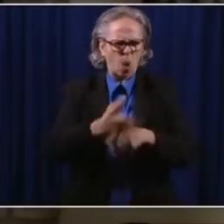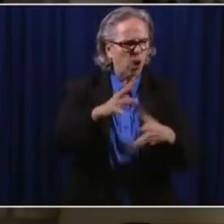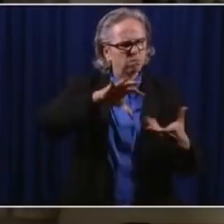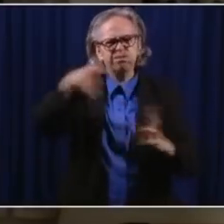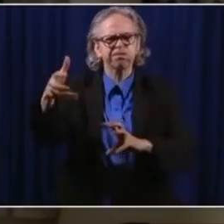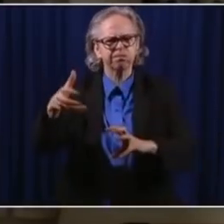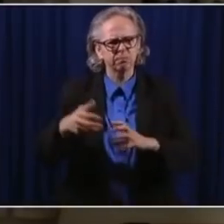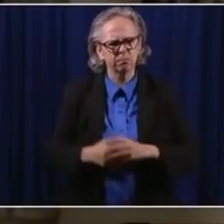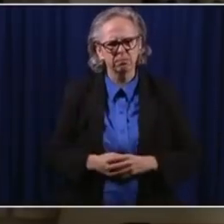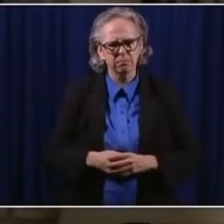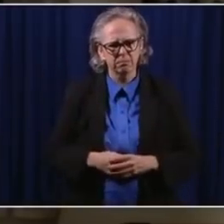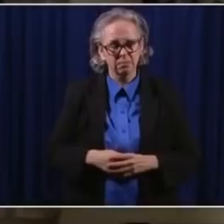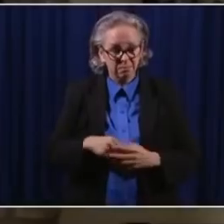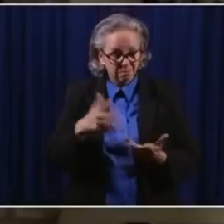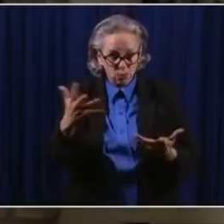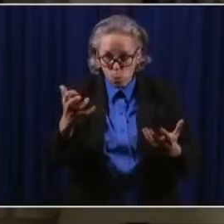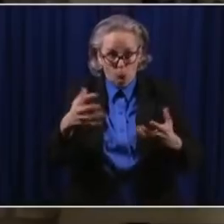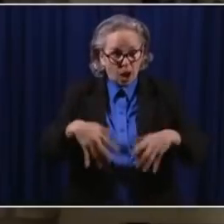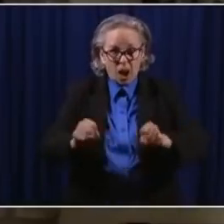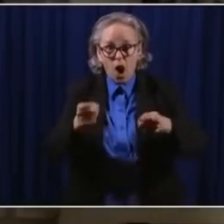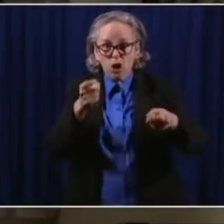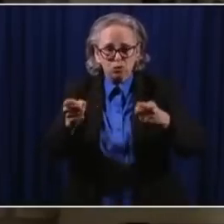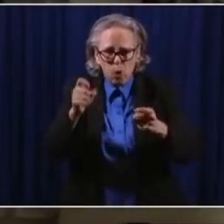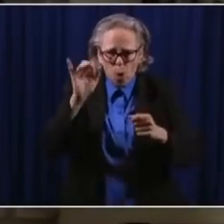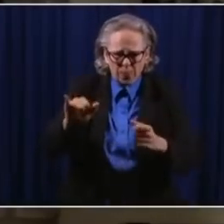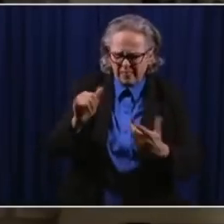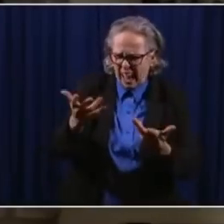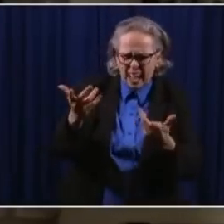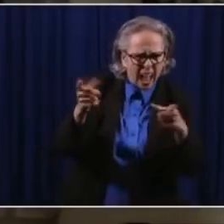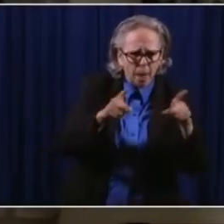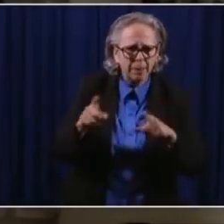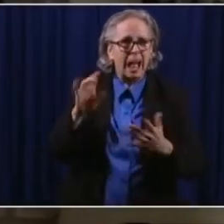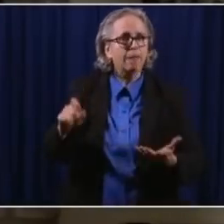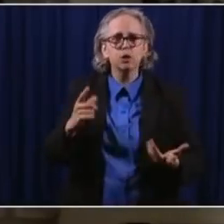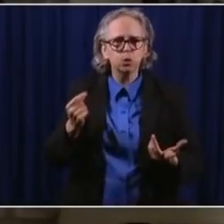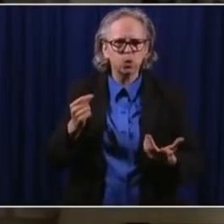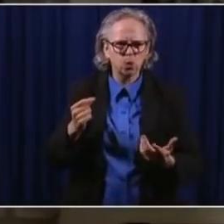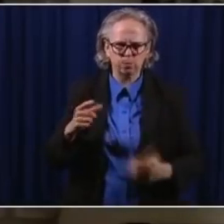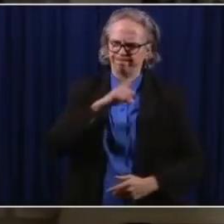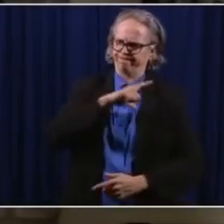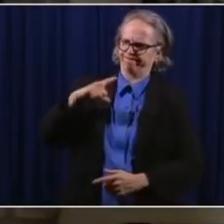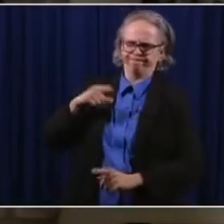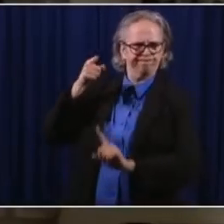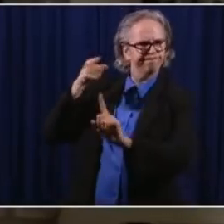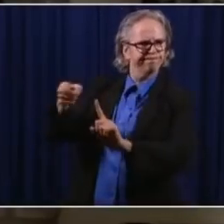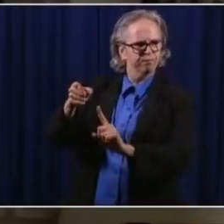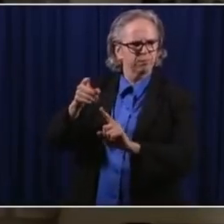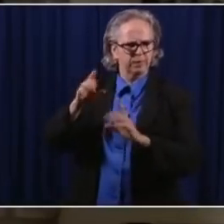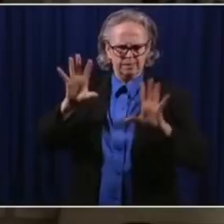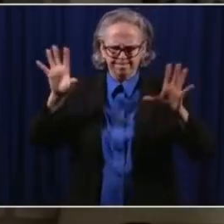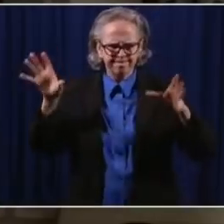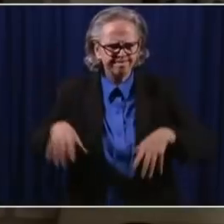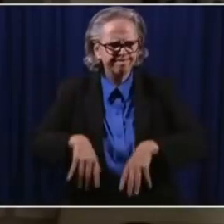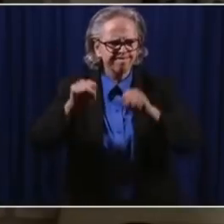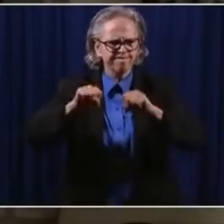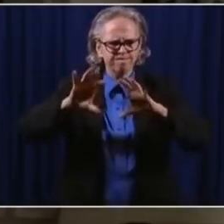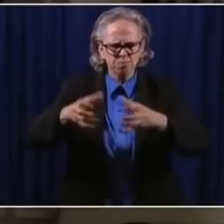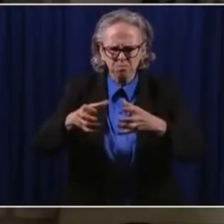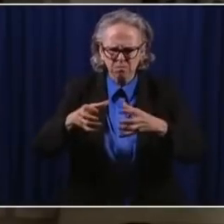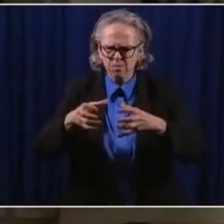state, we must deal with a small number of criminals who are willing to illegally use a gun to inflict harm on